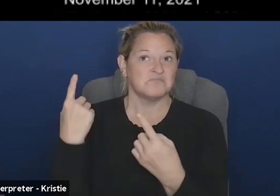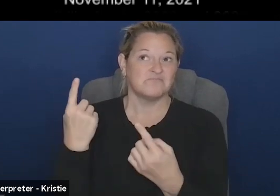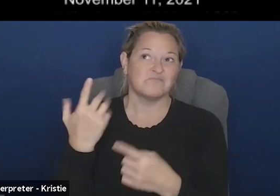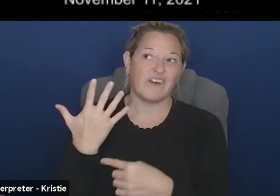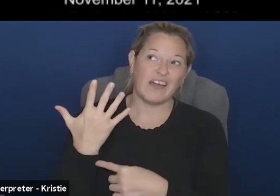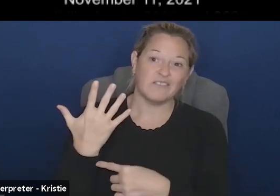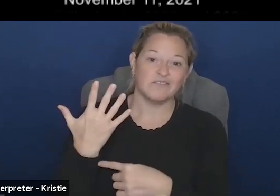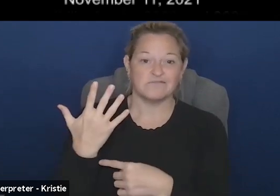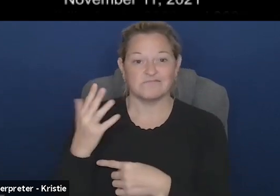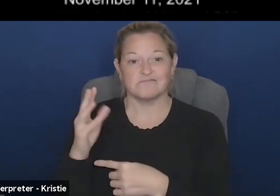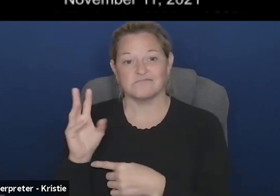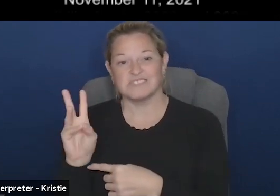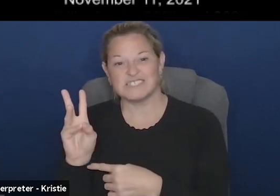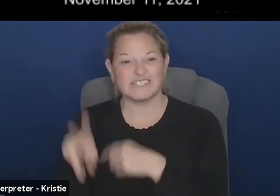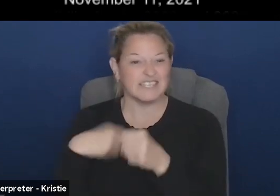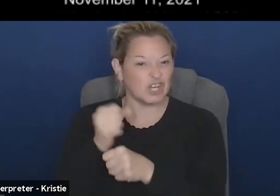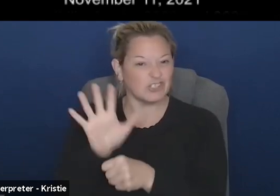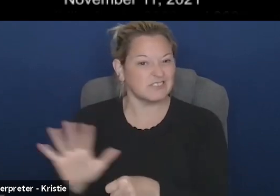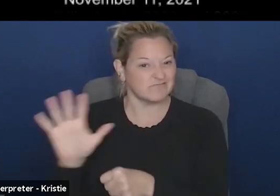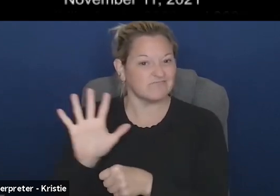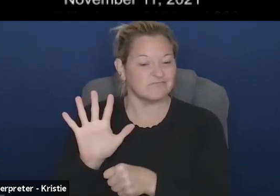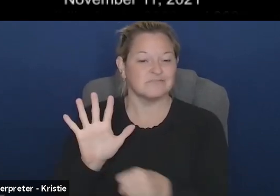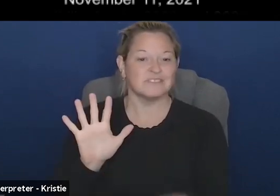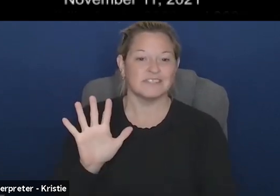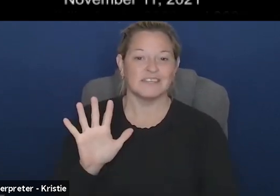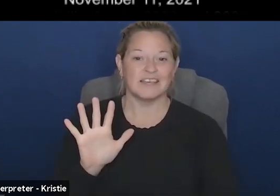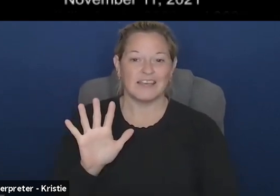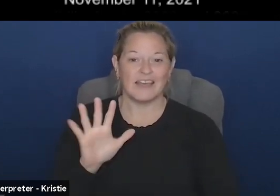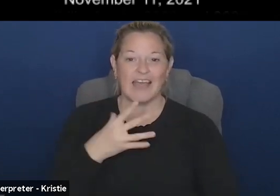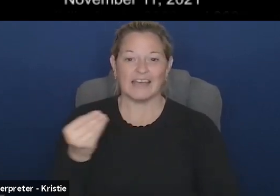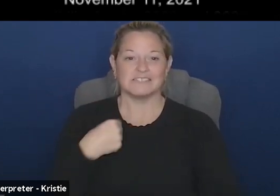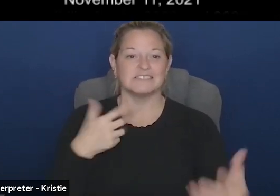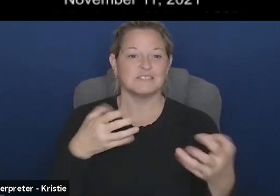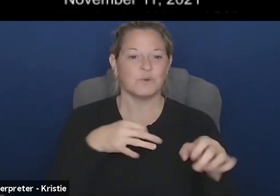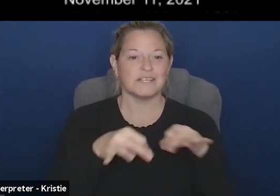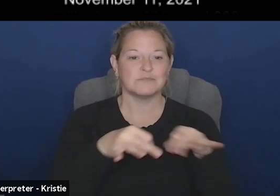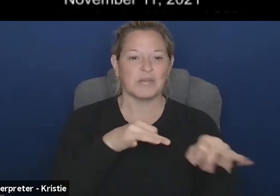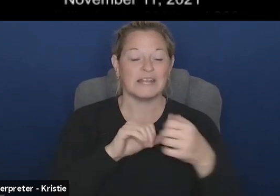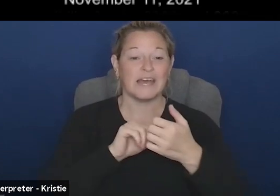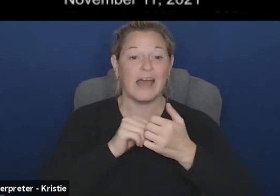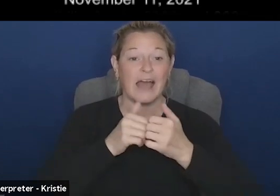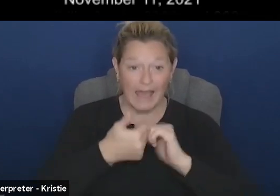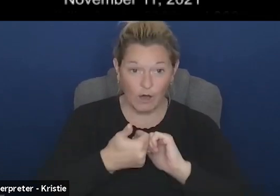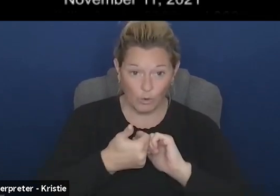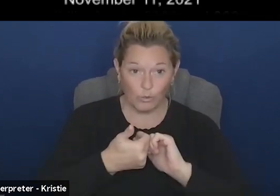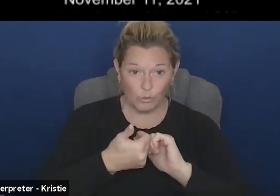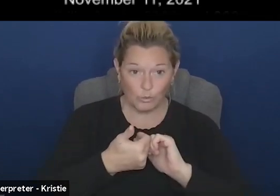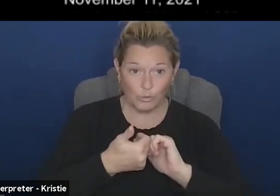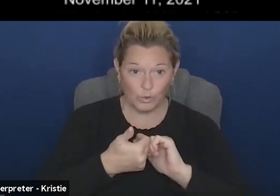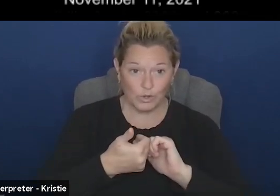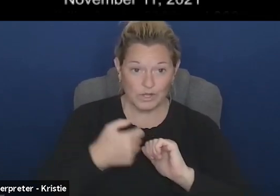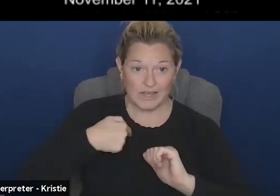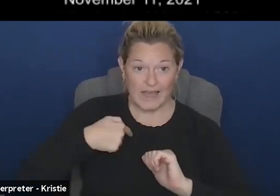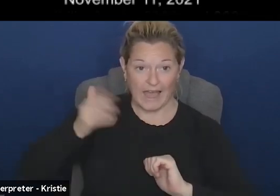and also sort of how I got to how I came from a